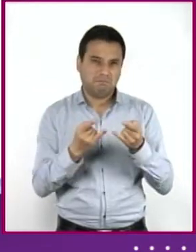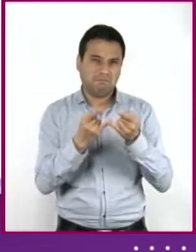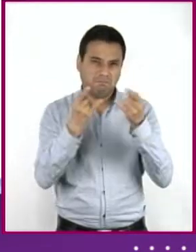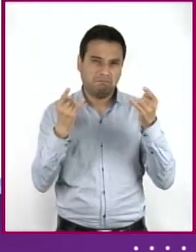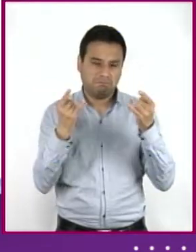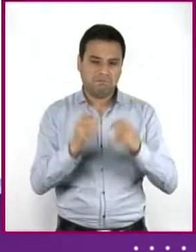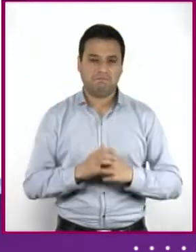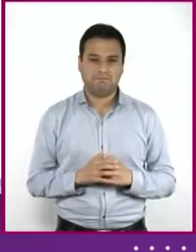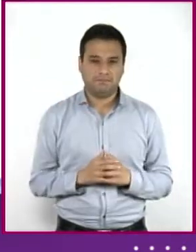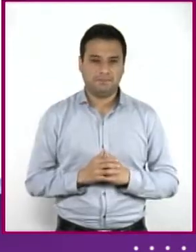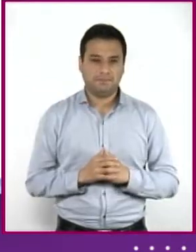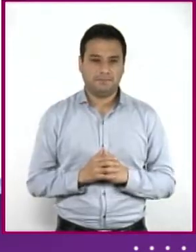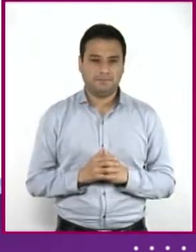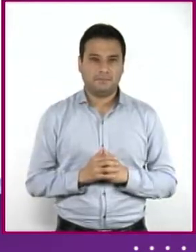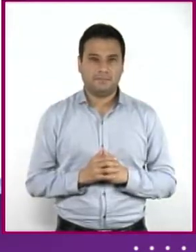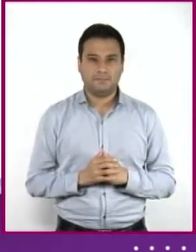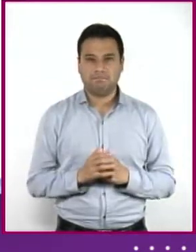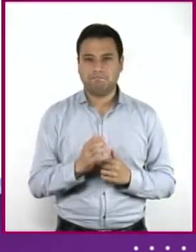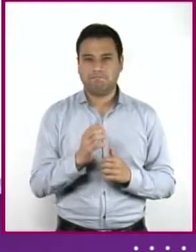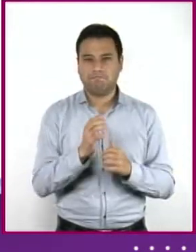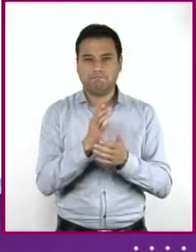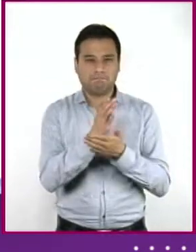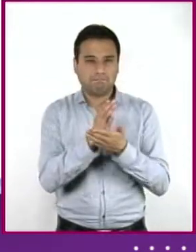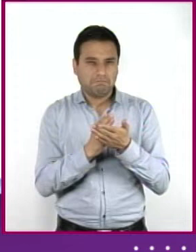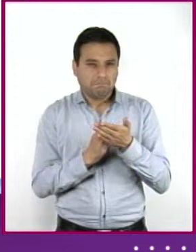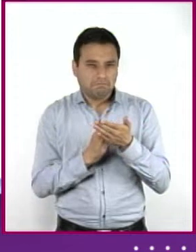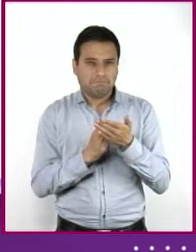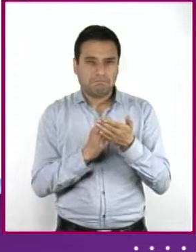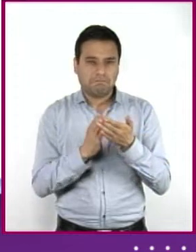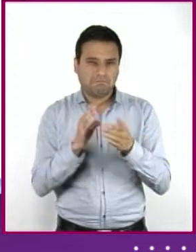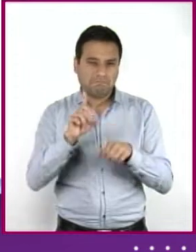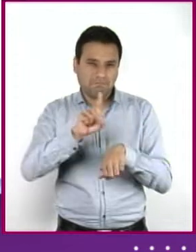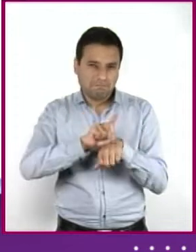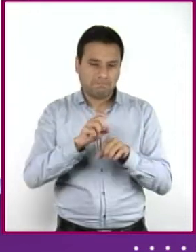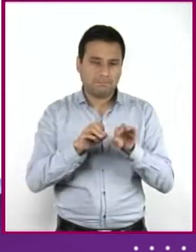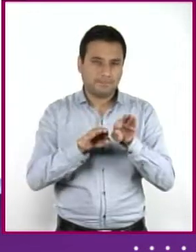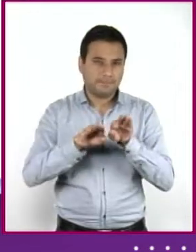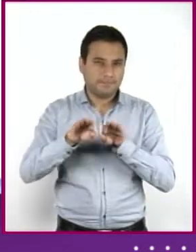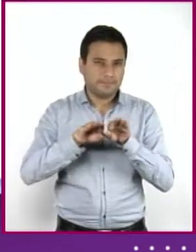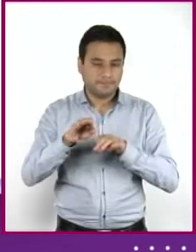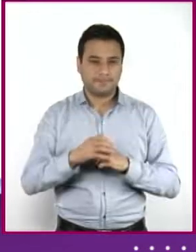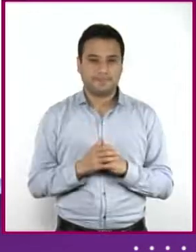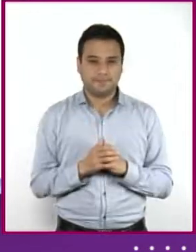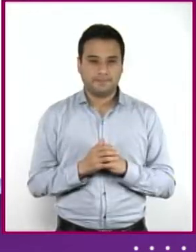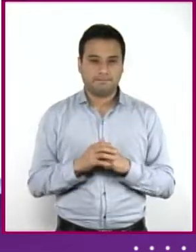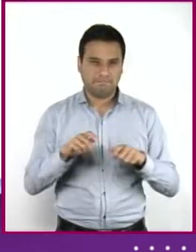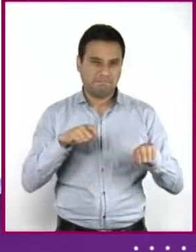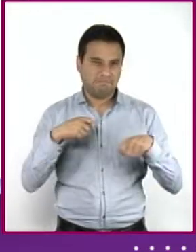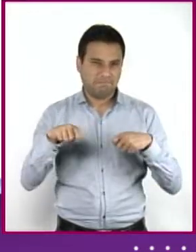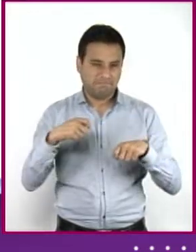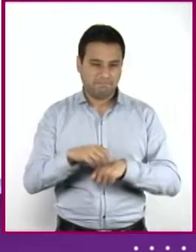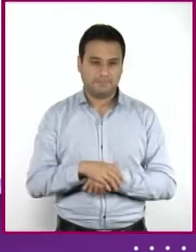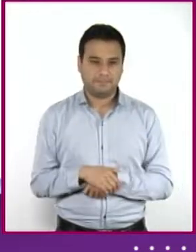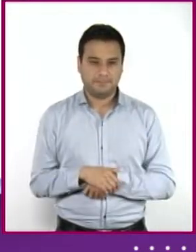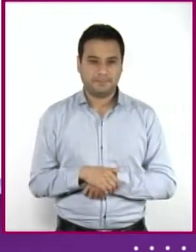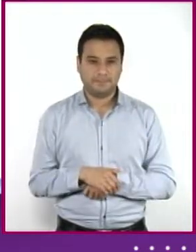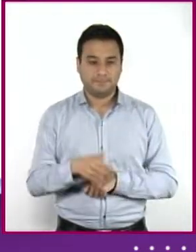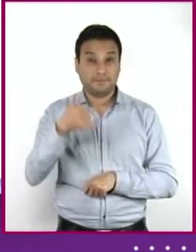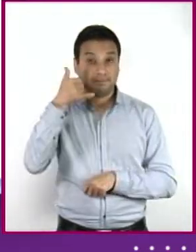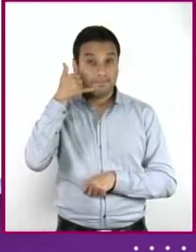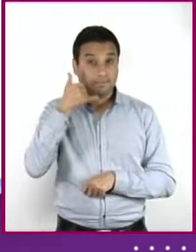and history. Time required. Part-time, flexible, phone,